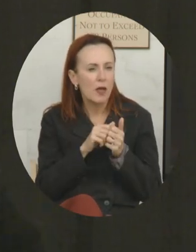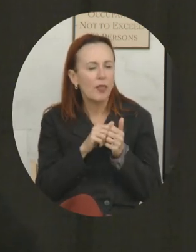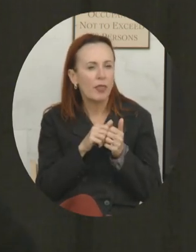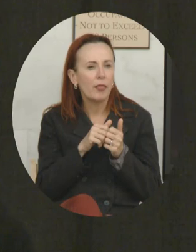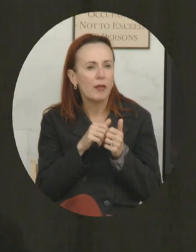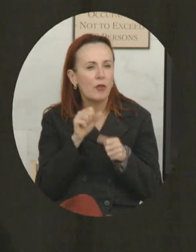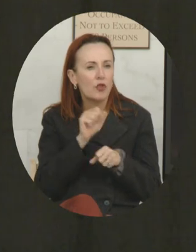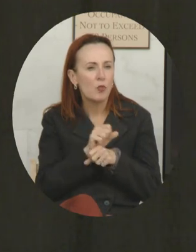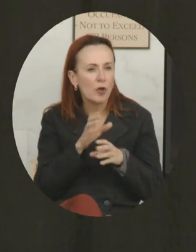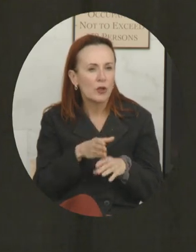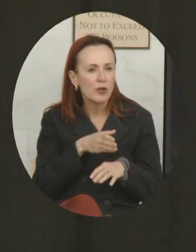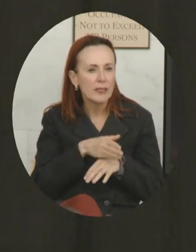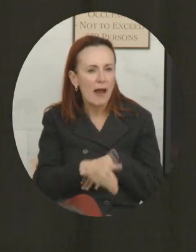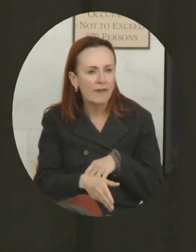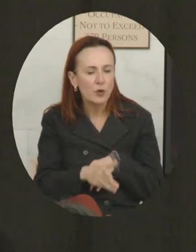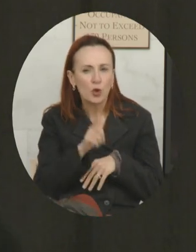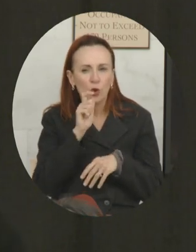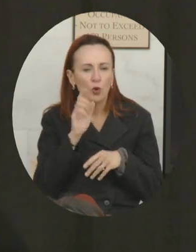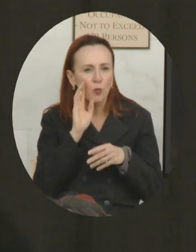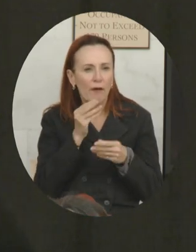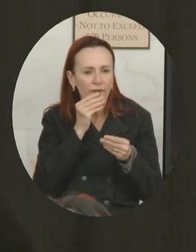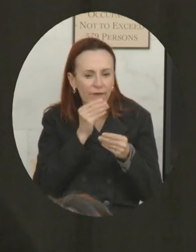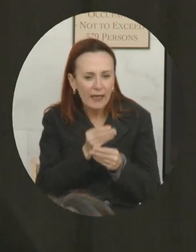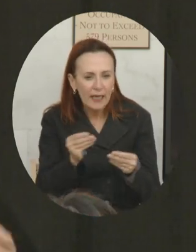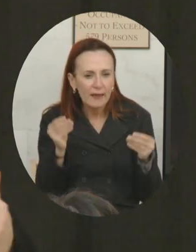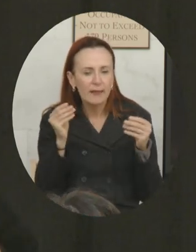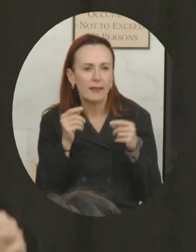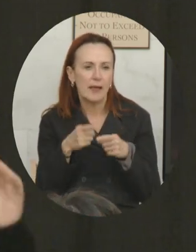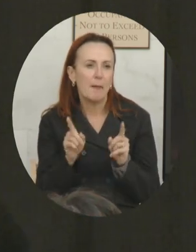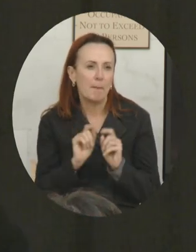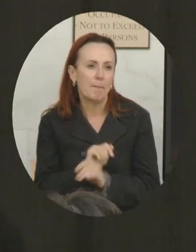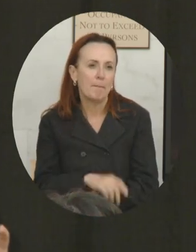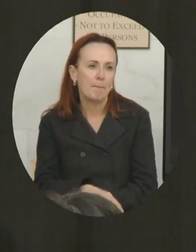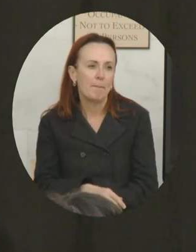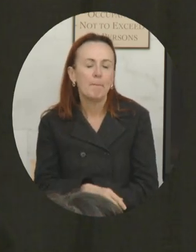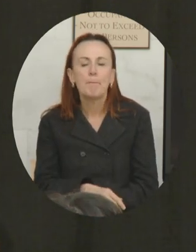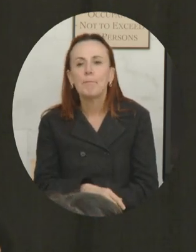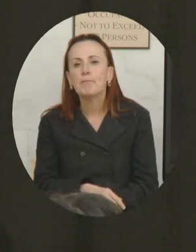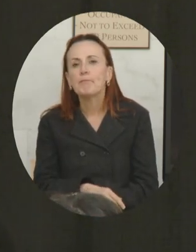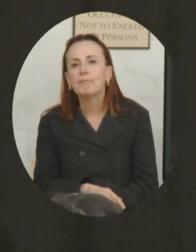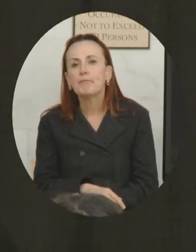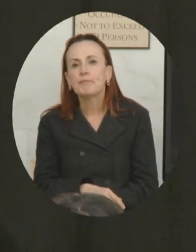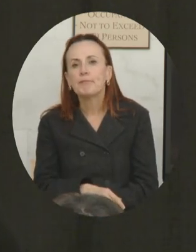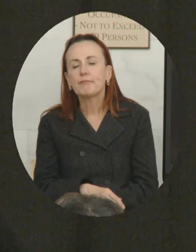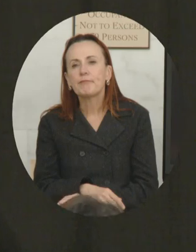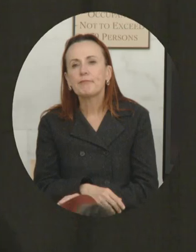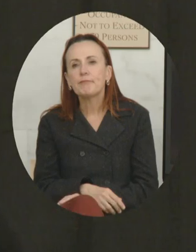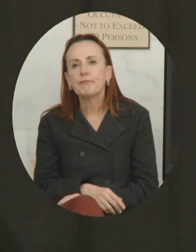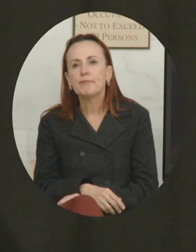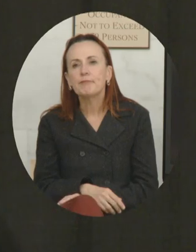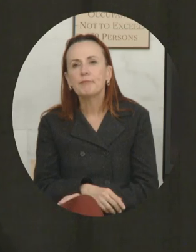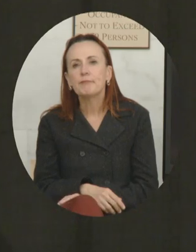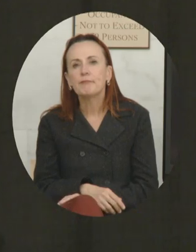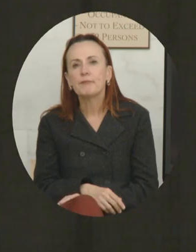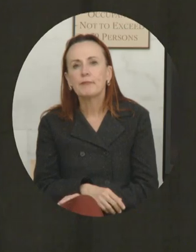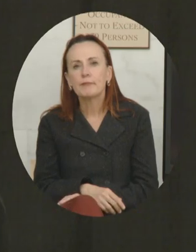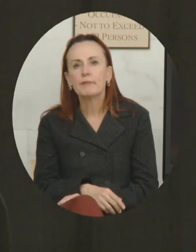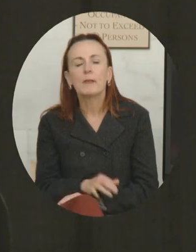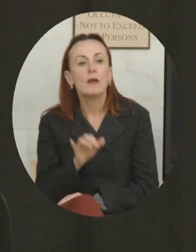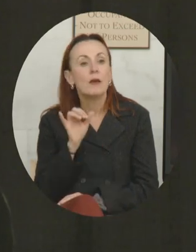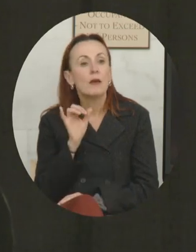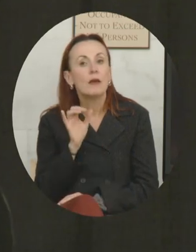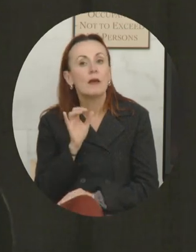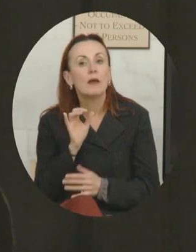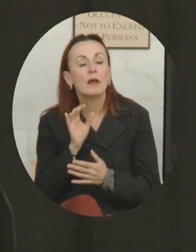Who's gonna feed them and all of those other issues? And part of that is trying to figure